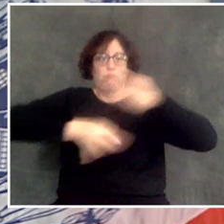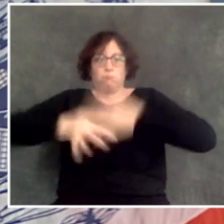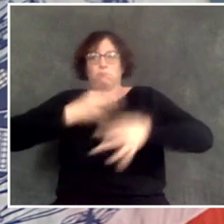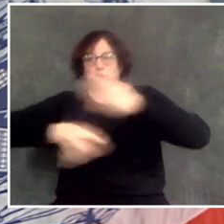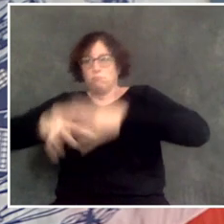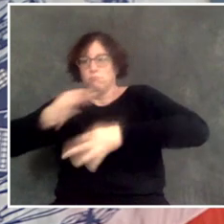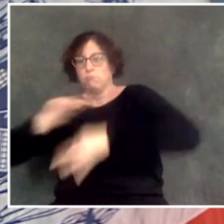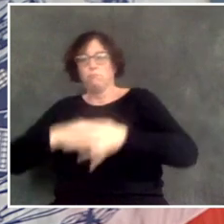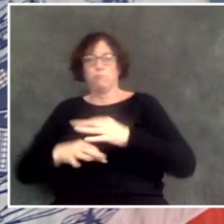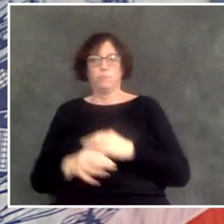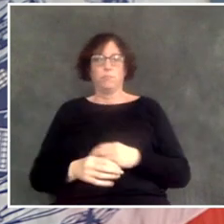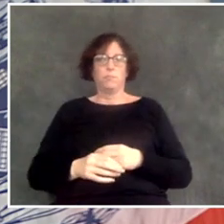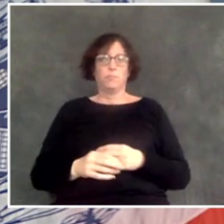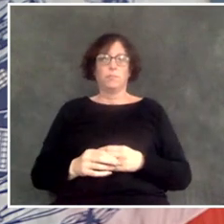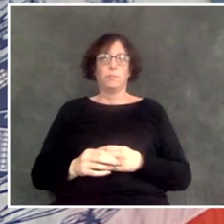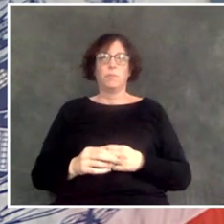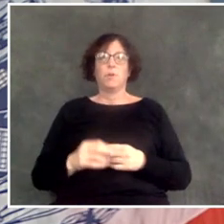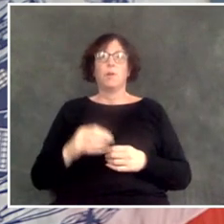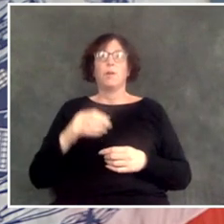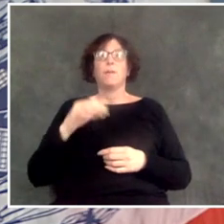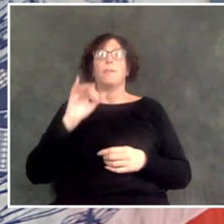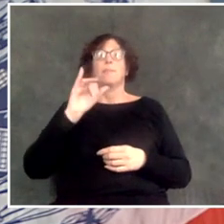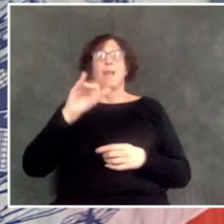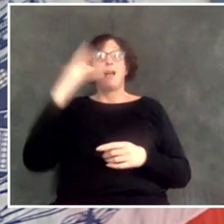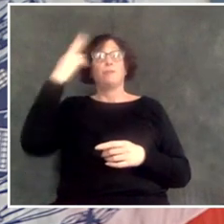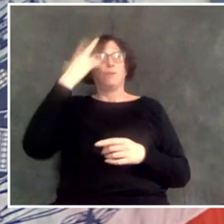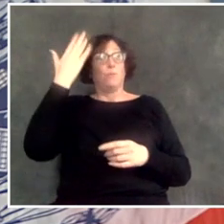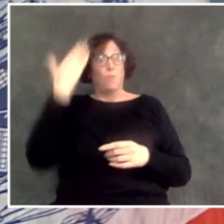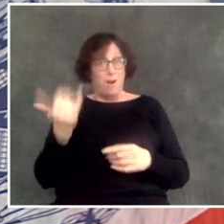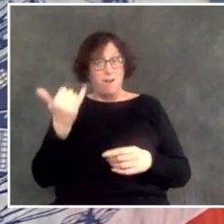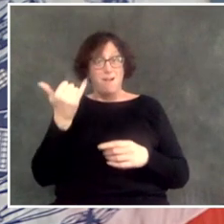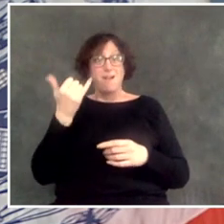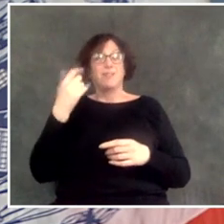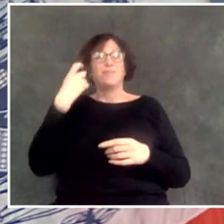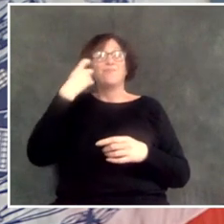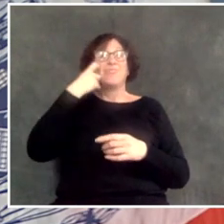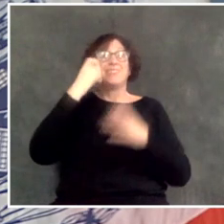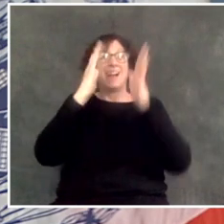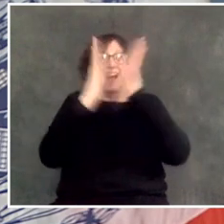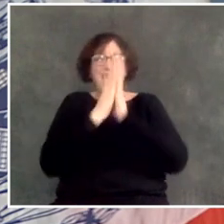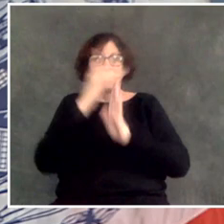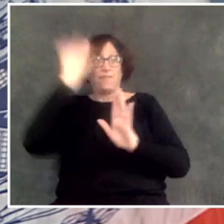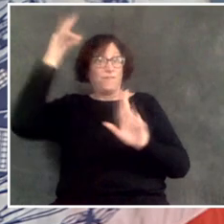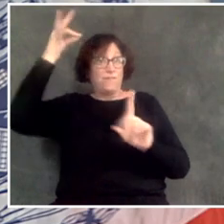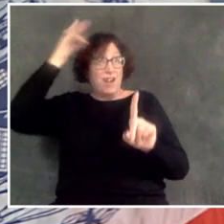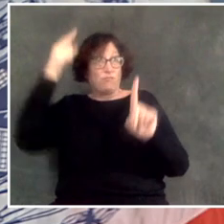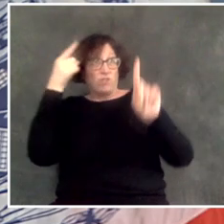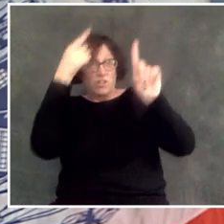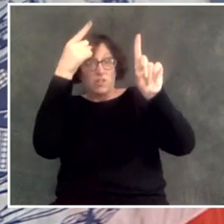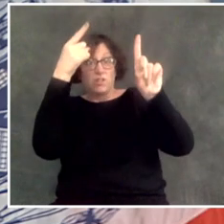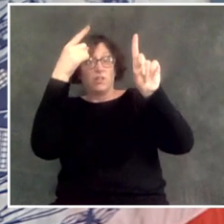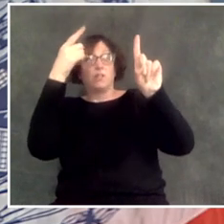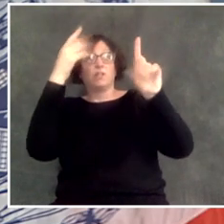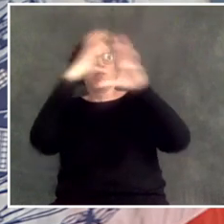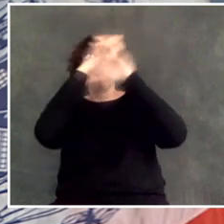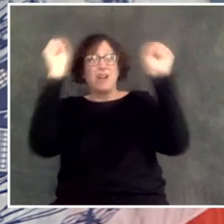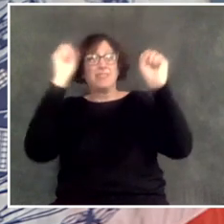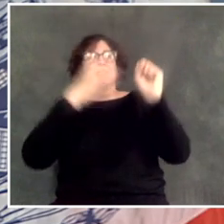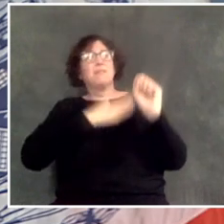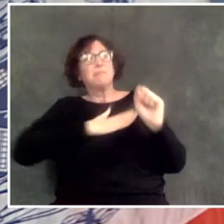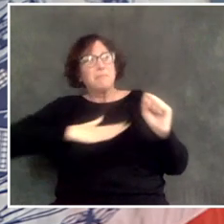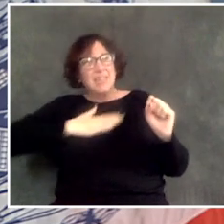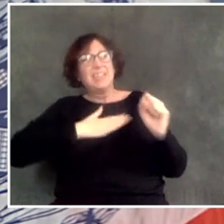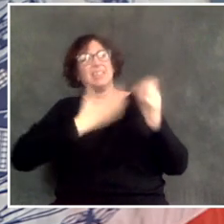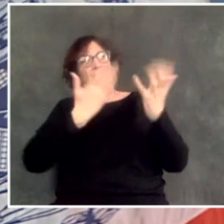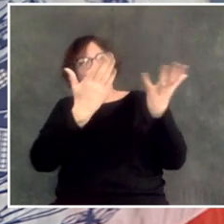a civilian medical enlistment system immediately. Jeff, I just put an op-ed in your publication. It just came out in the